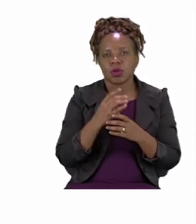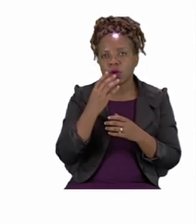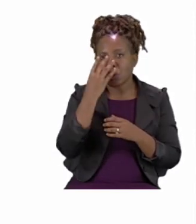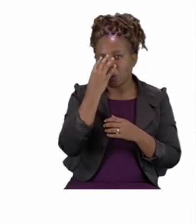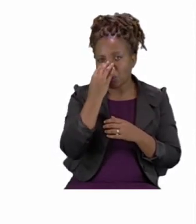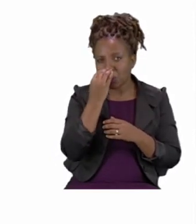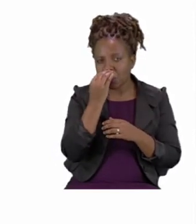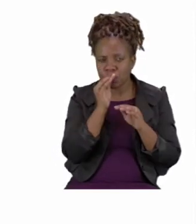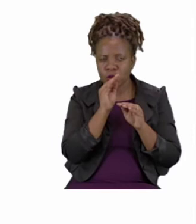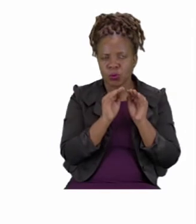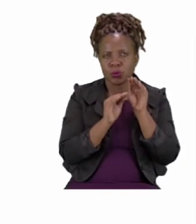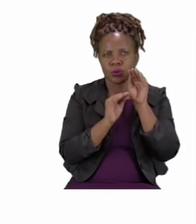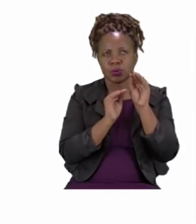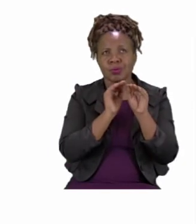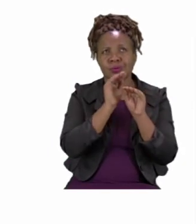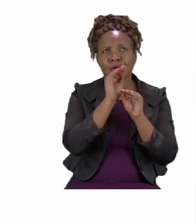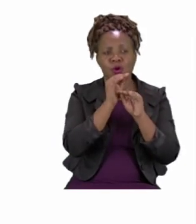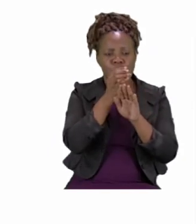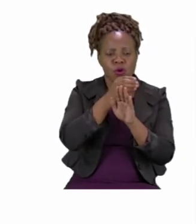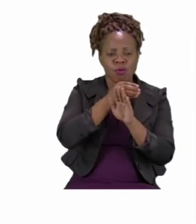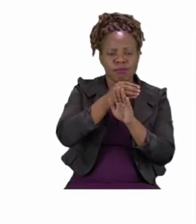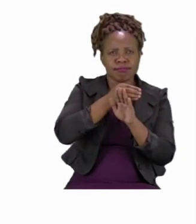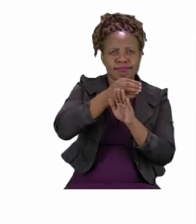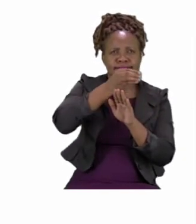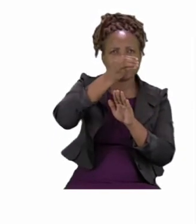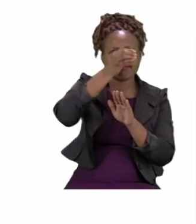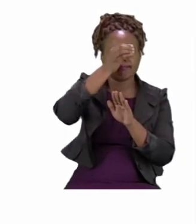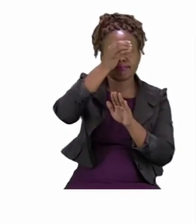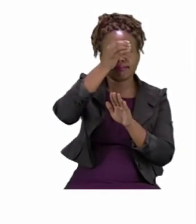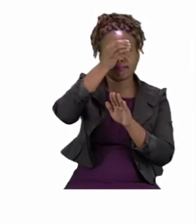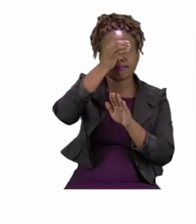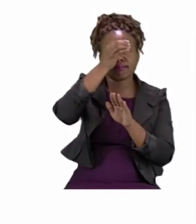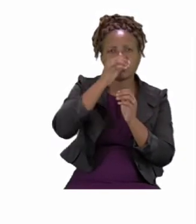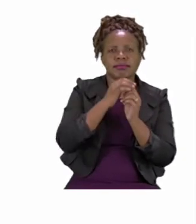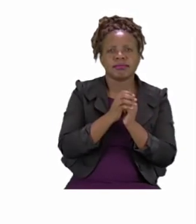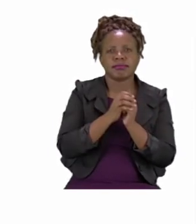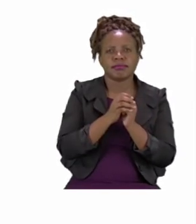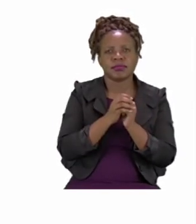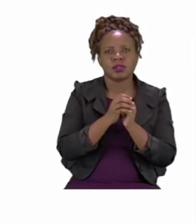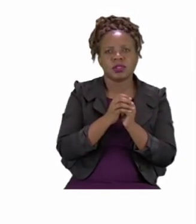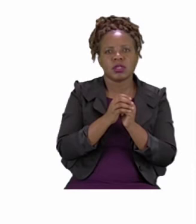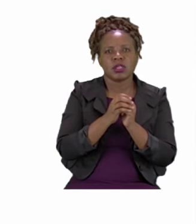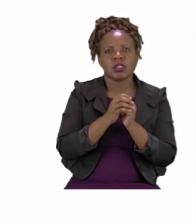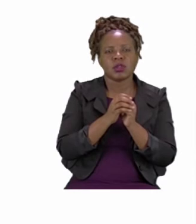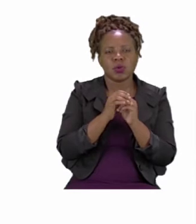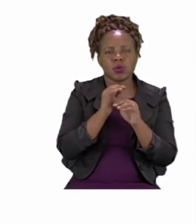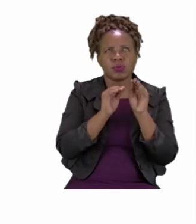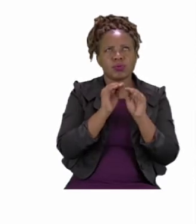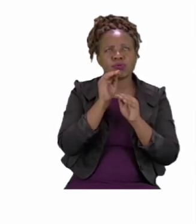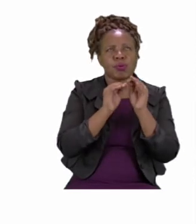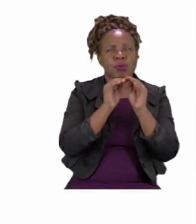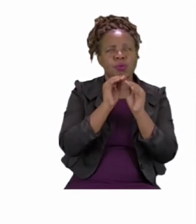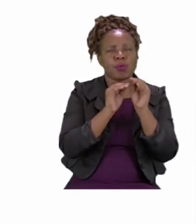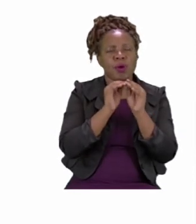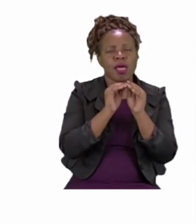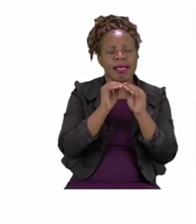the wolf climbed down the chimney. He fell into the pot on the fire. Let me read